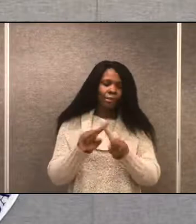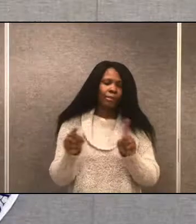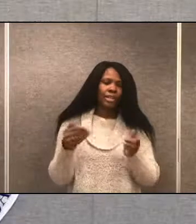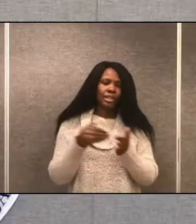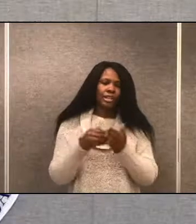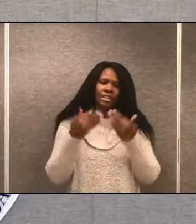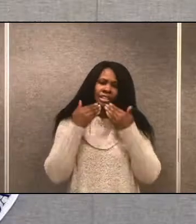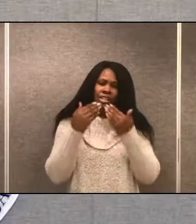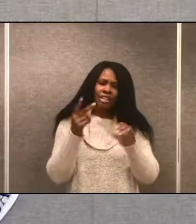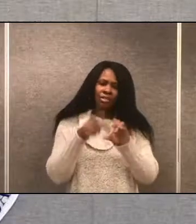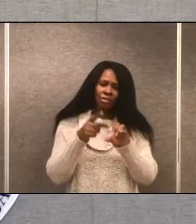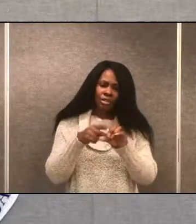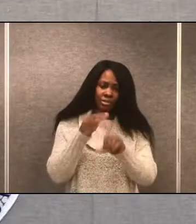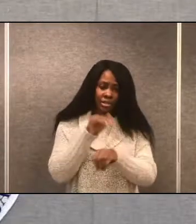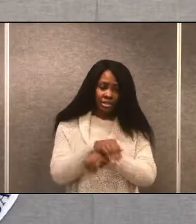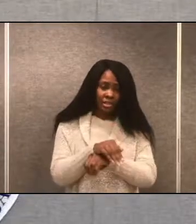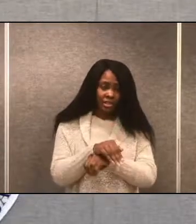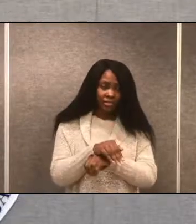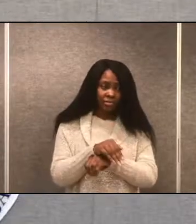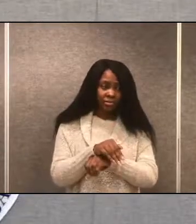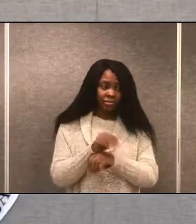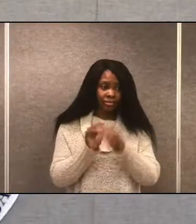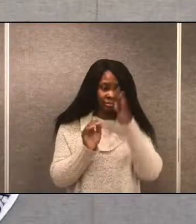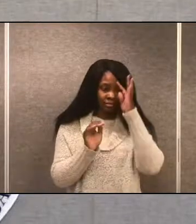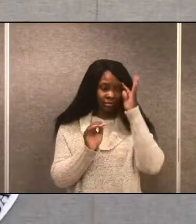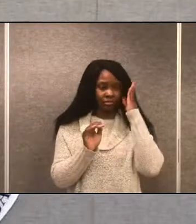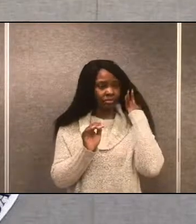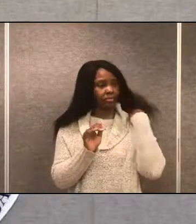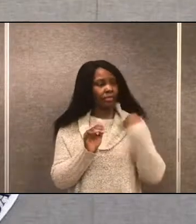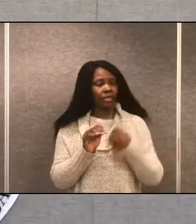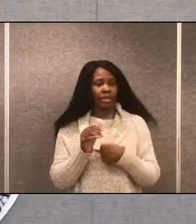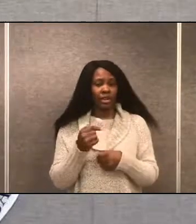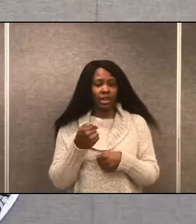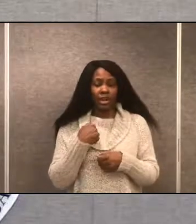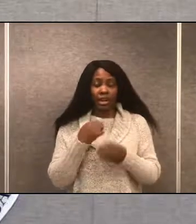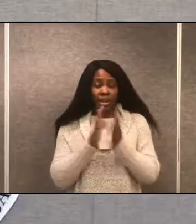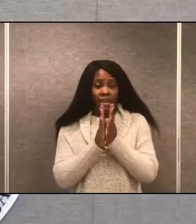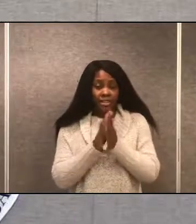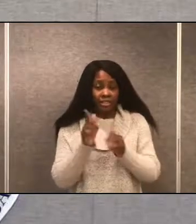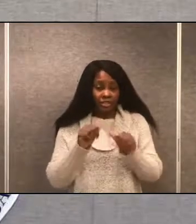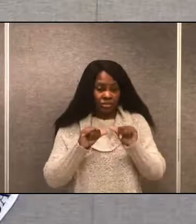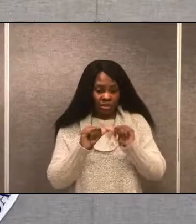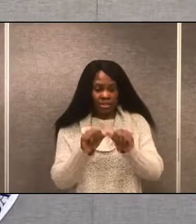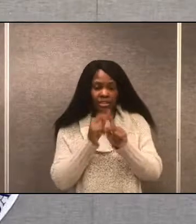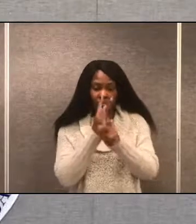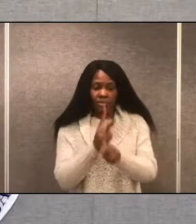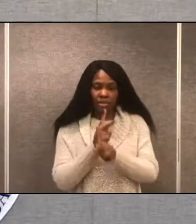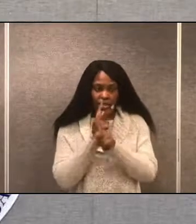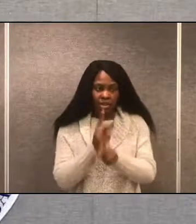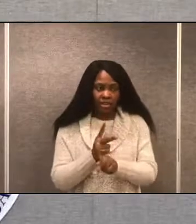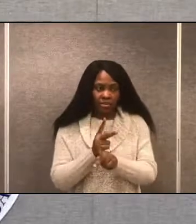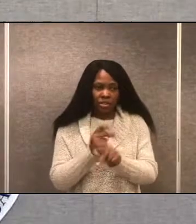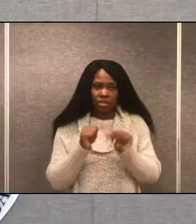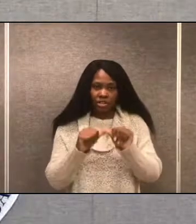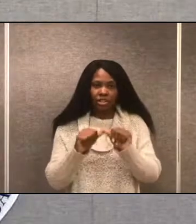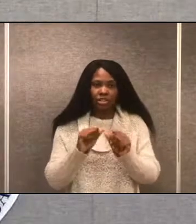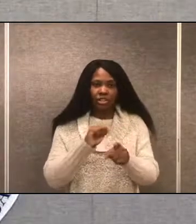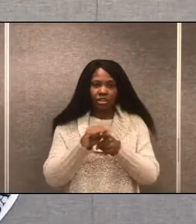us tonight. We're going to do this. I ask everybody to stay vigilant. I ask everybody to continue to practice